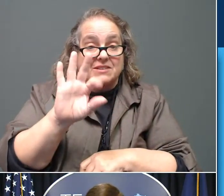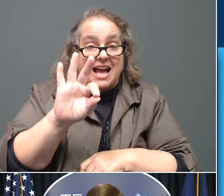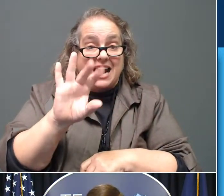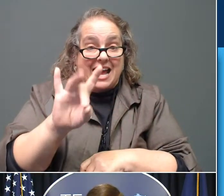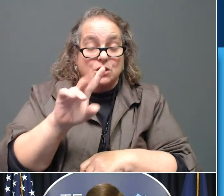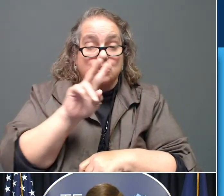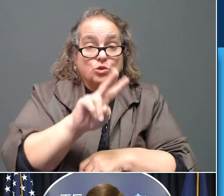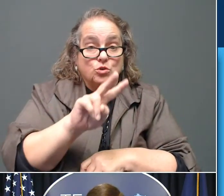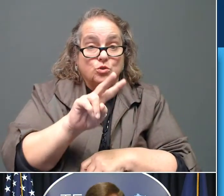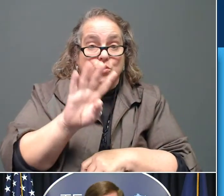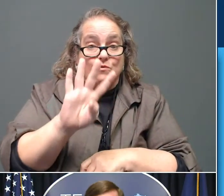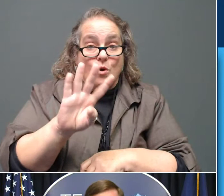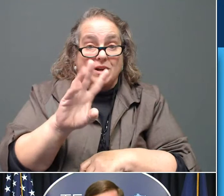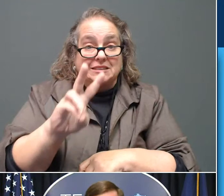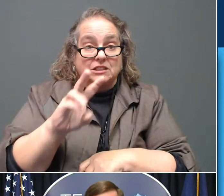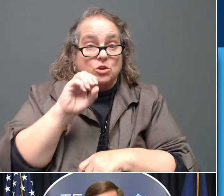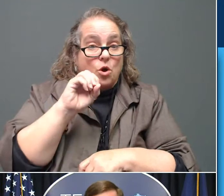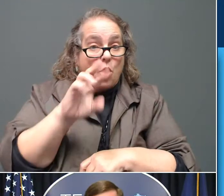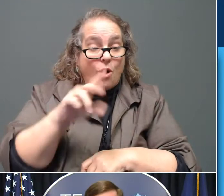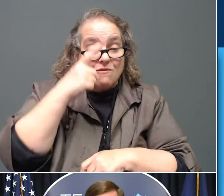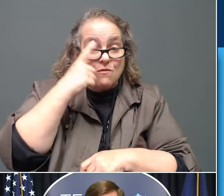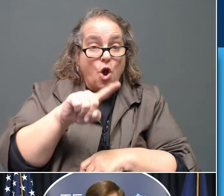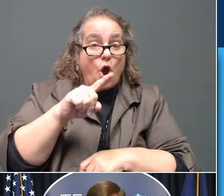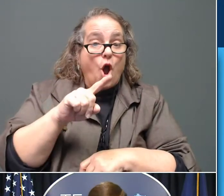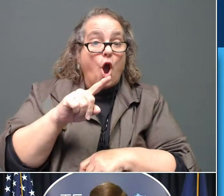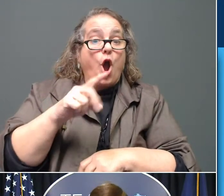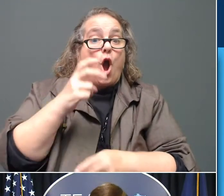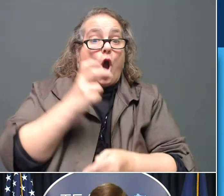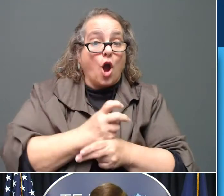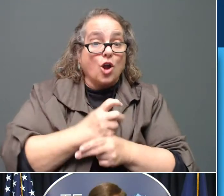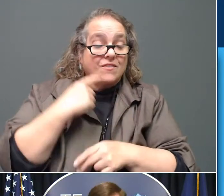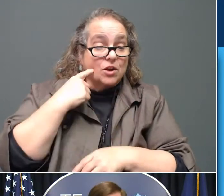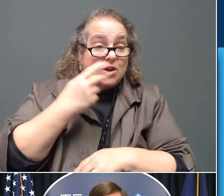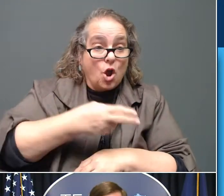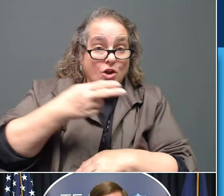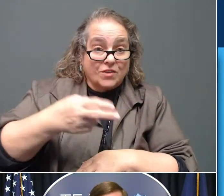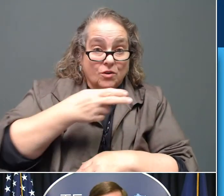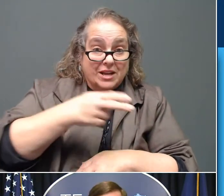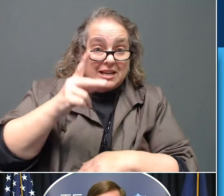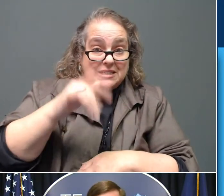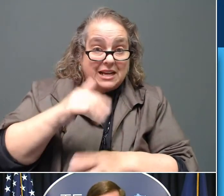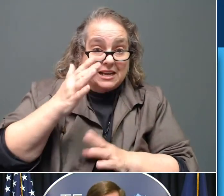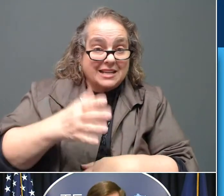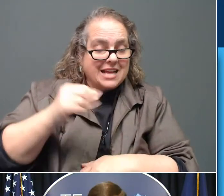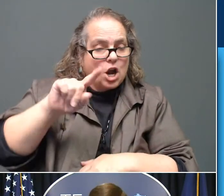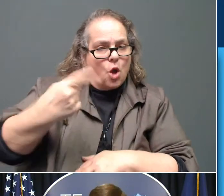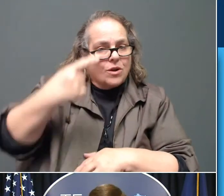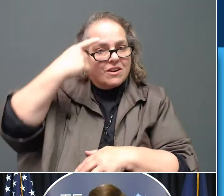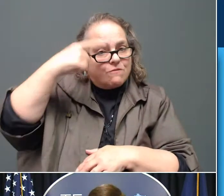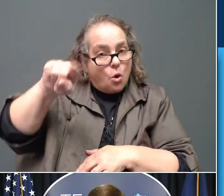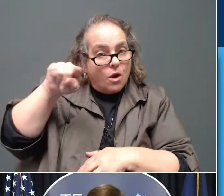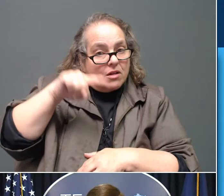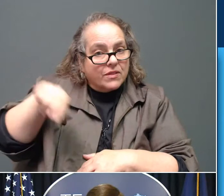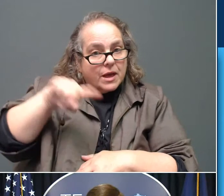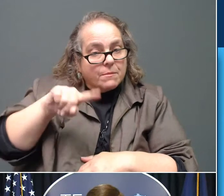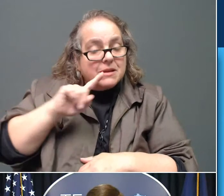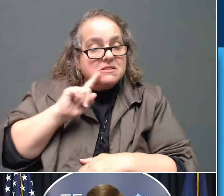855-598-2246, or for hard of hearing Kentuckians, and only for them, because we can't clog up this line. It